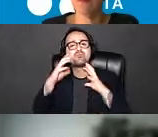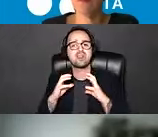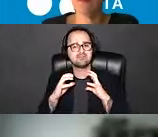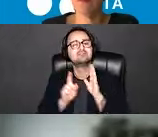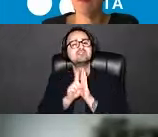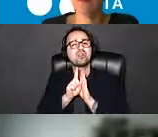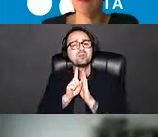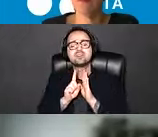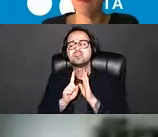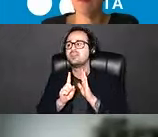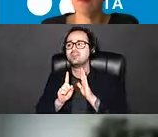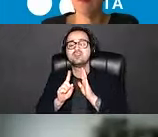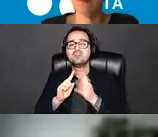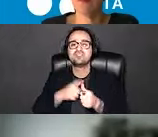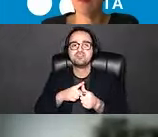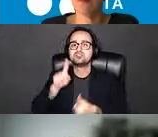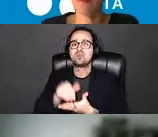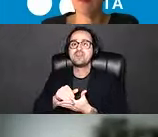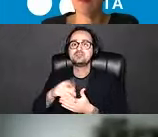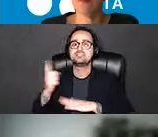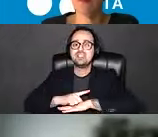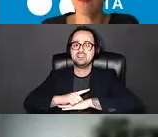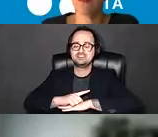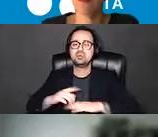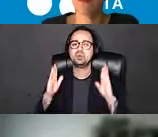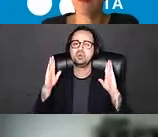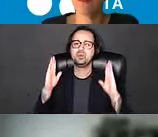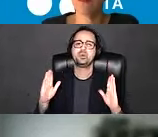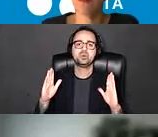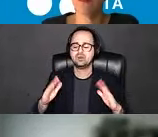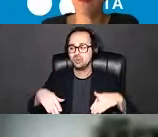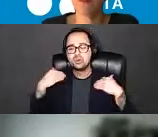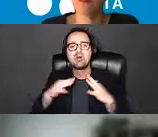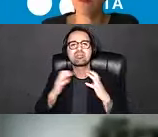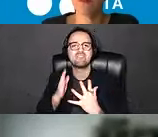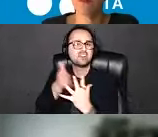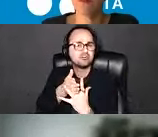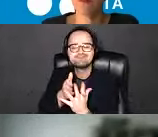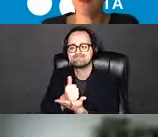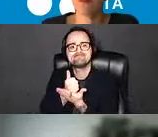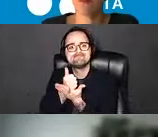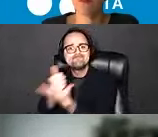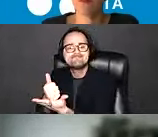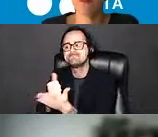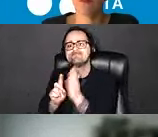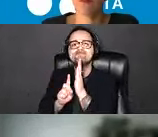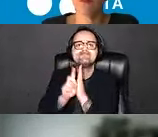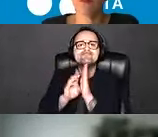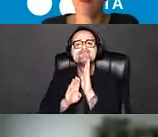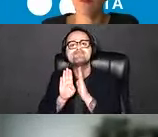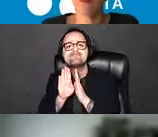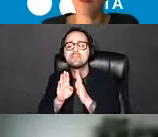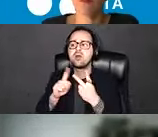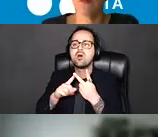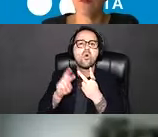that for the first 1,000 days, there's a lot that can be done to help an infant have healthy brain development or to rebuild or